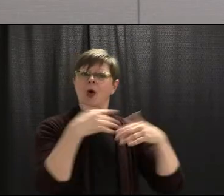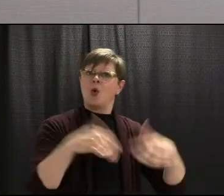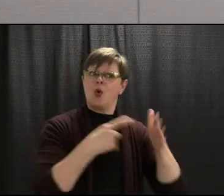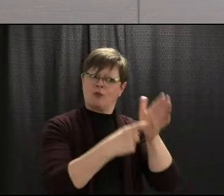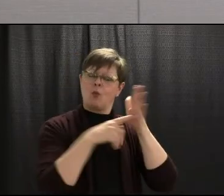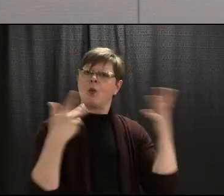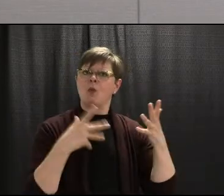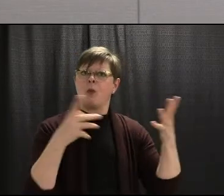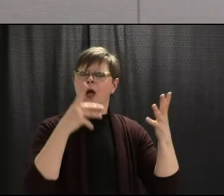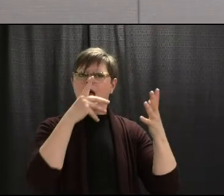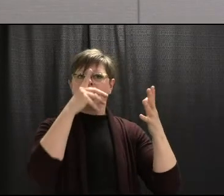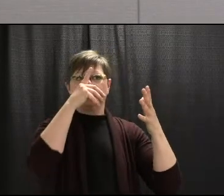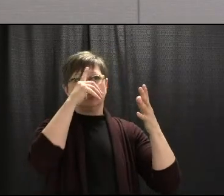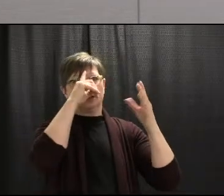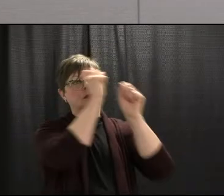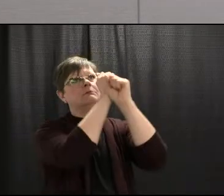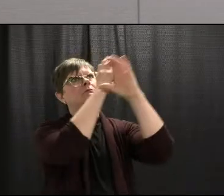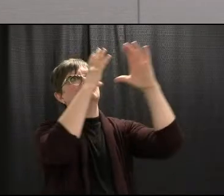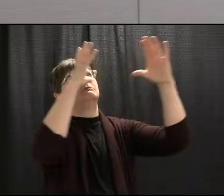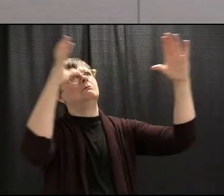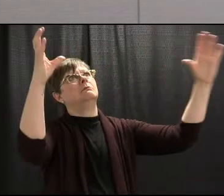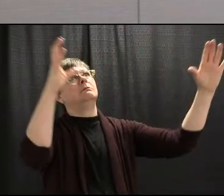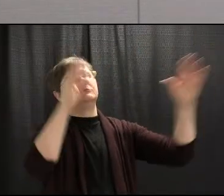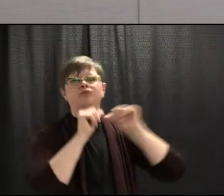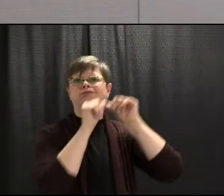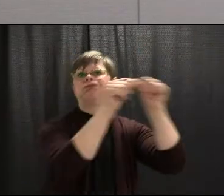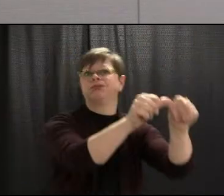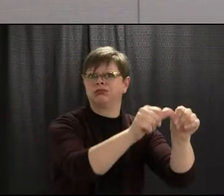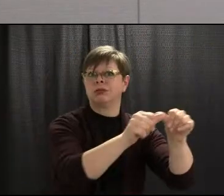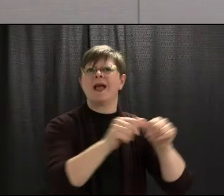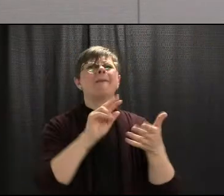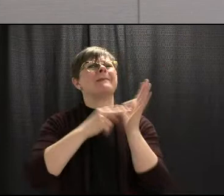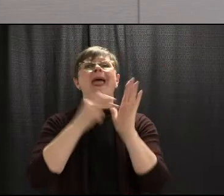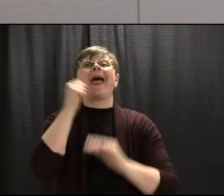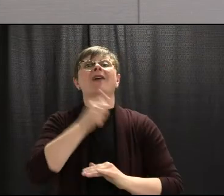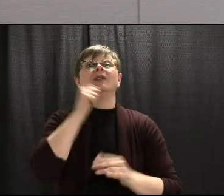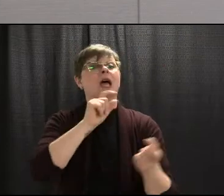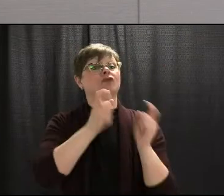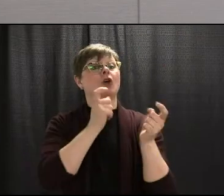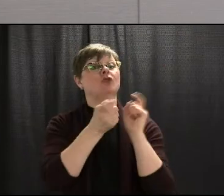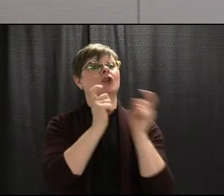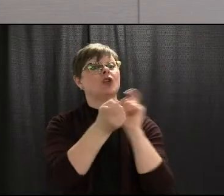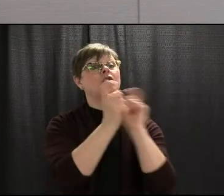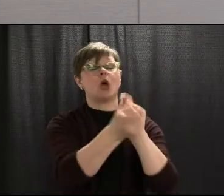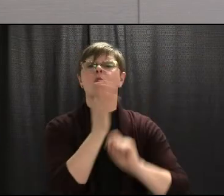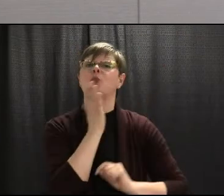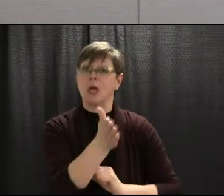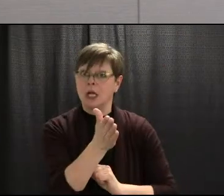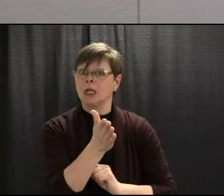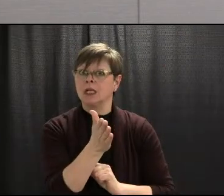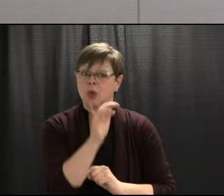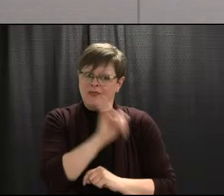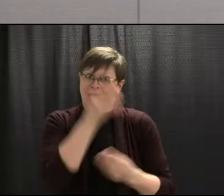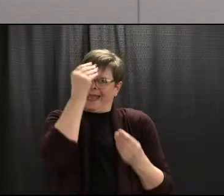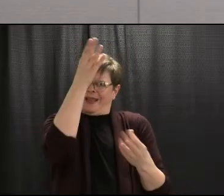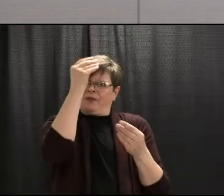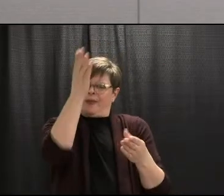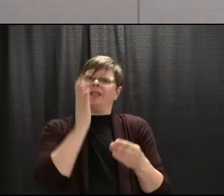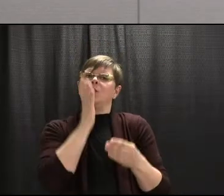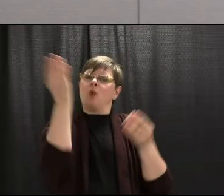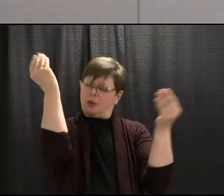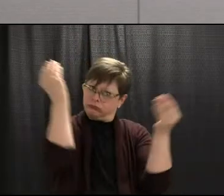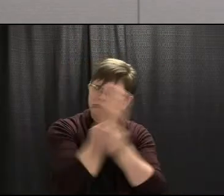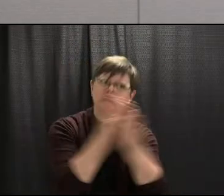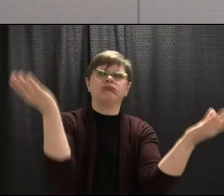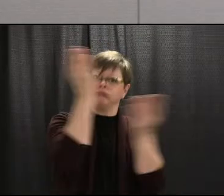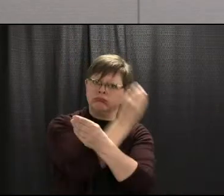longer horizon that isn't always captured in the day-to-day minutia of some of the announcements. So we want to make sure that that vision towards a sustainable,